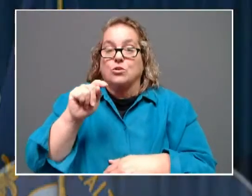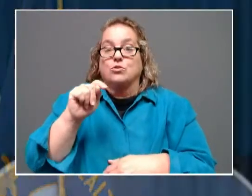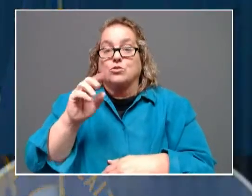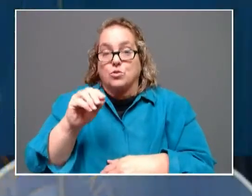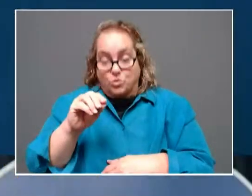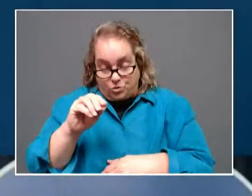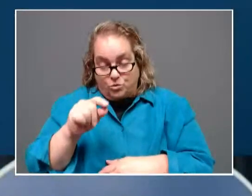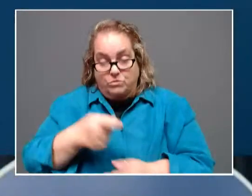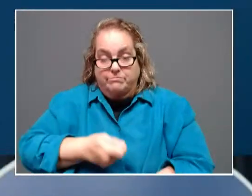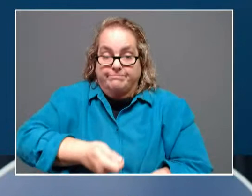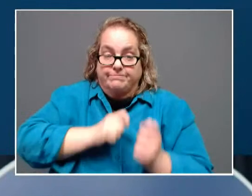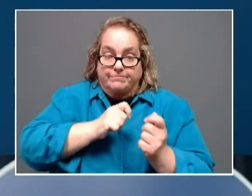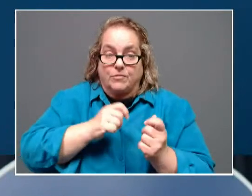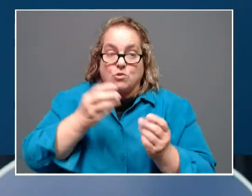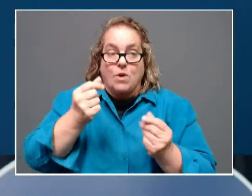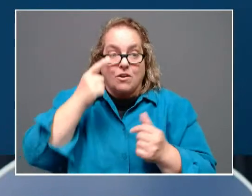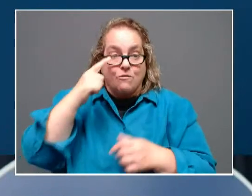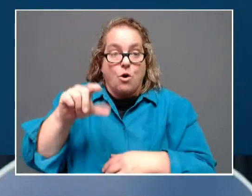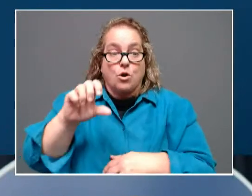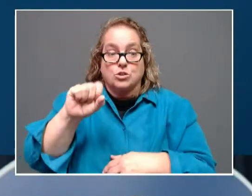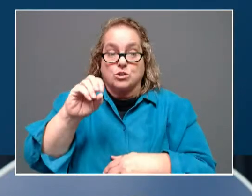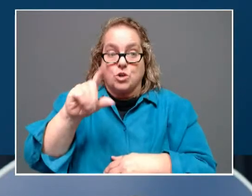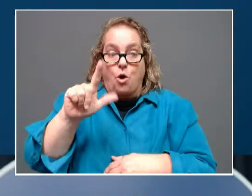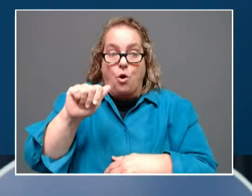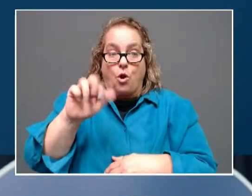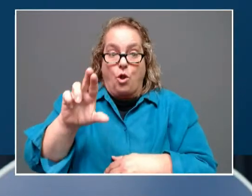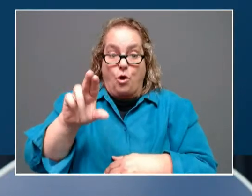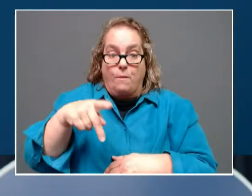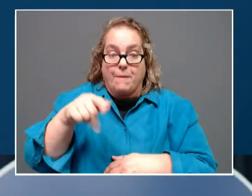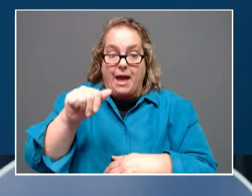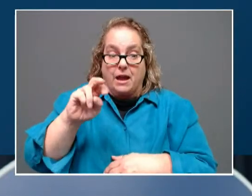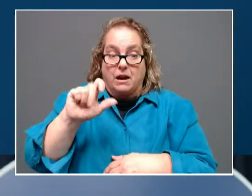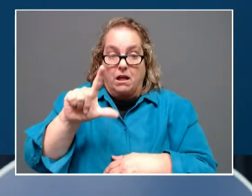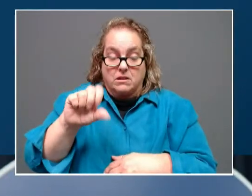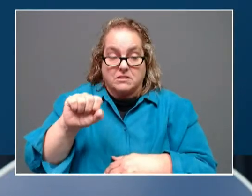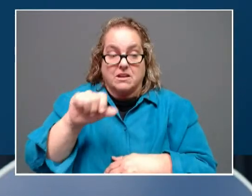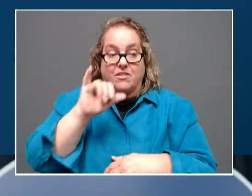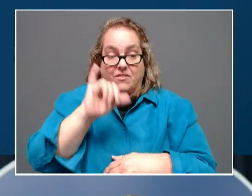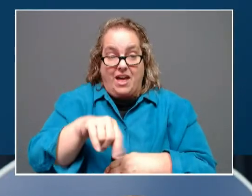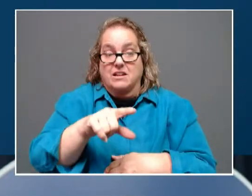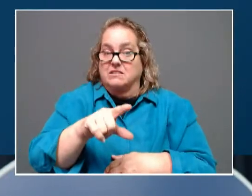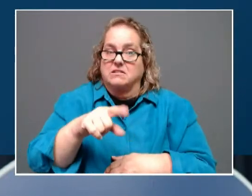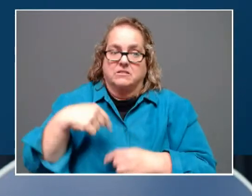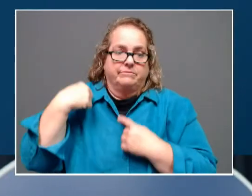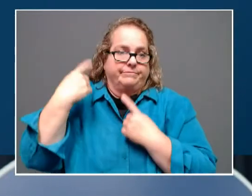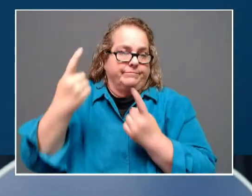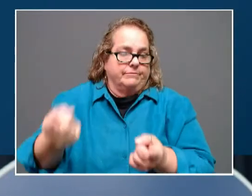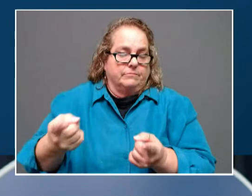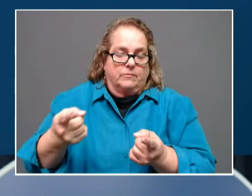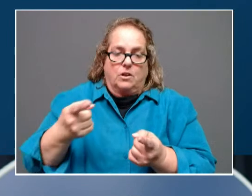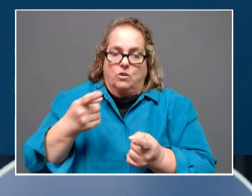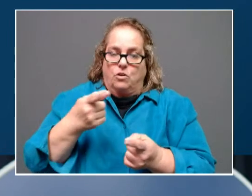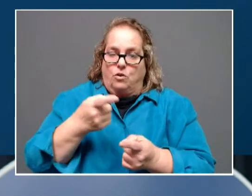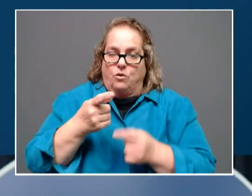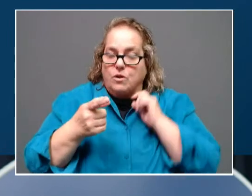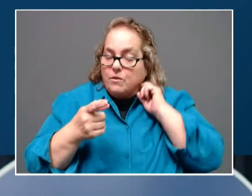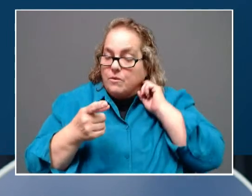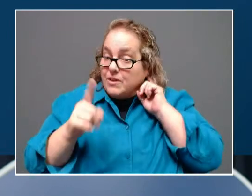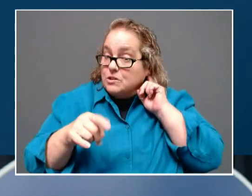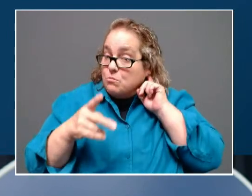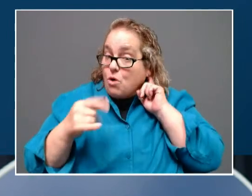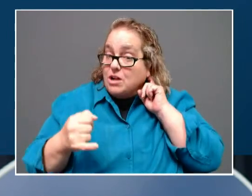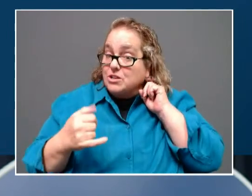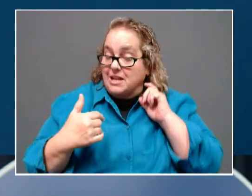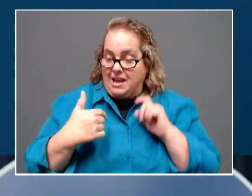Lexington. This project has been in a long line of making, this project has took a